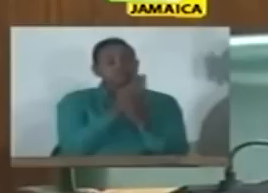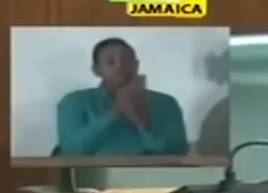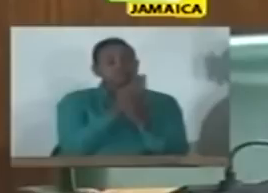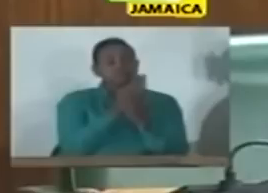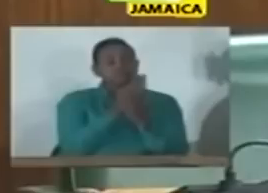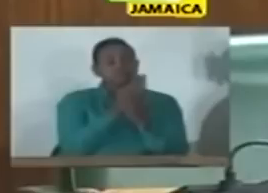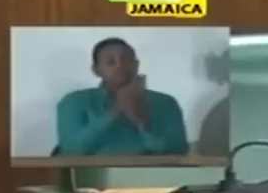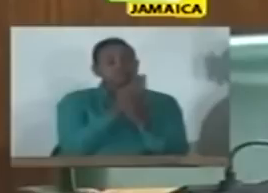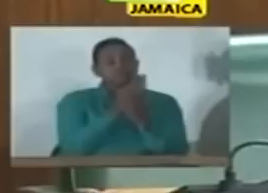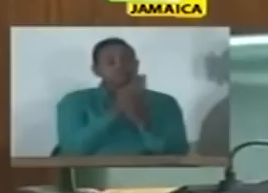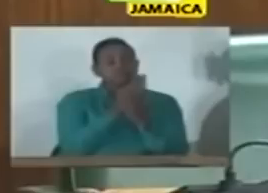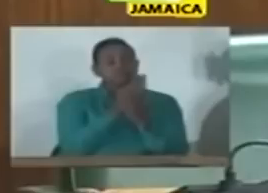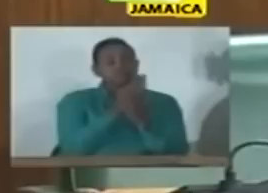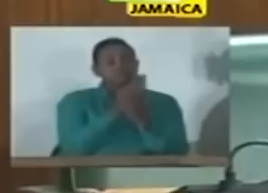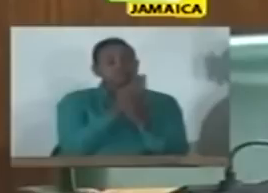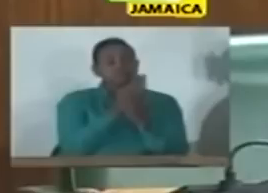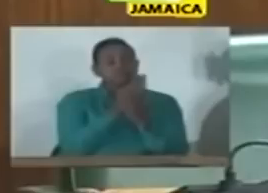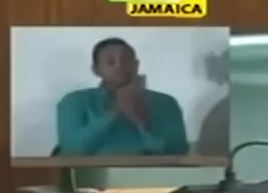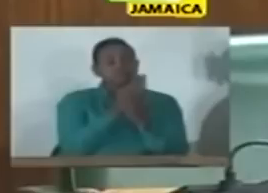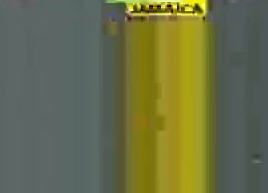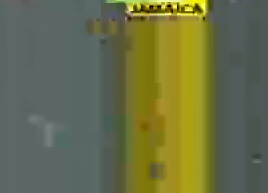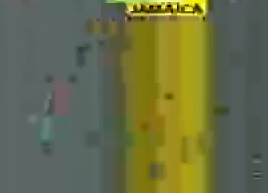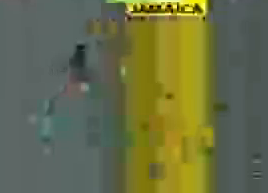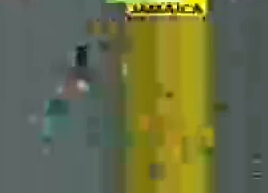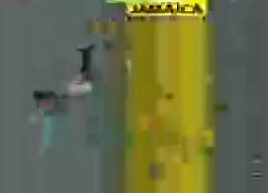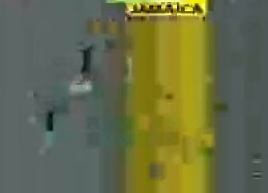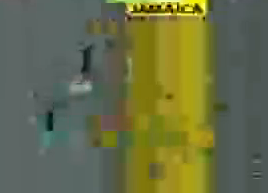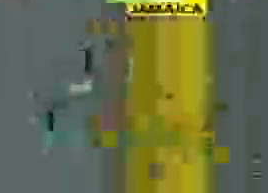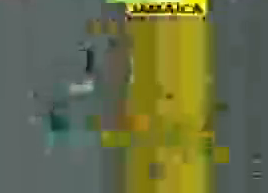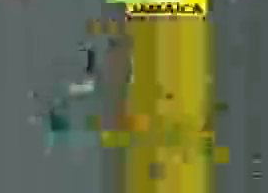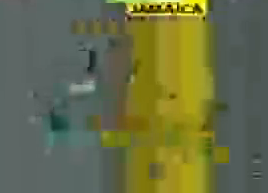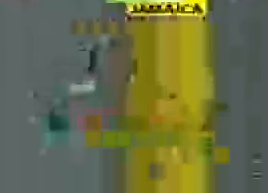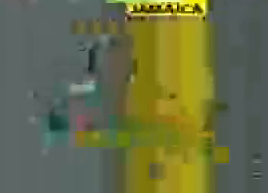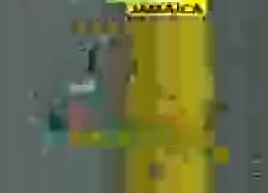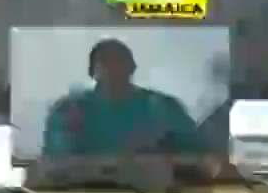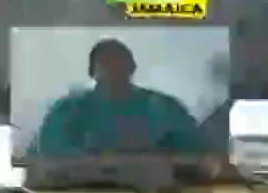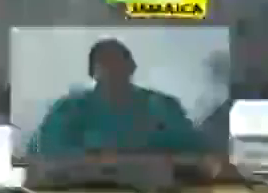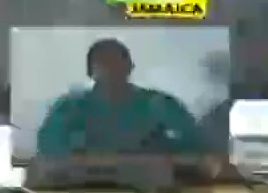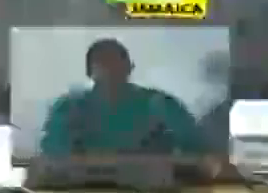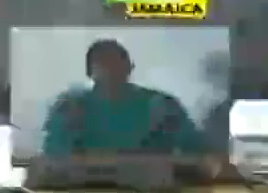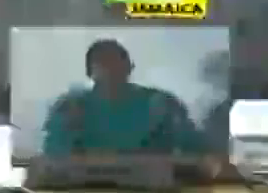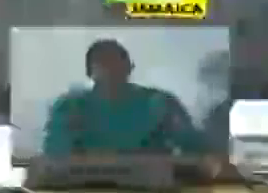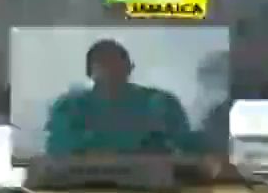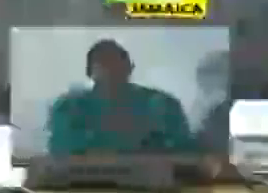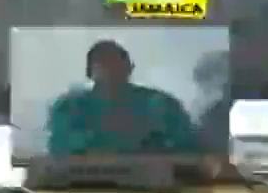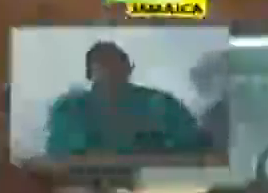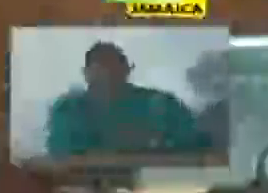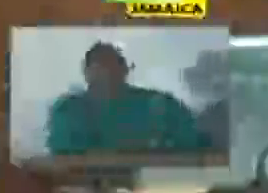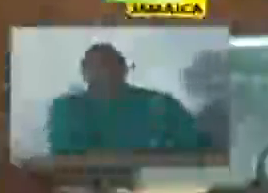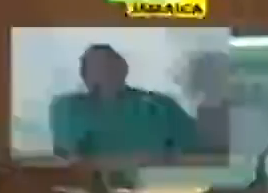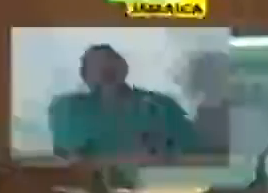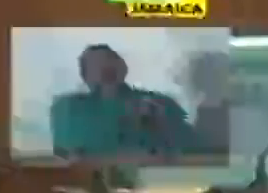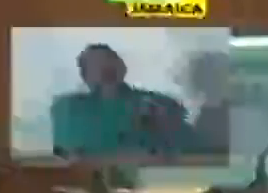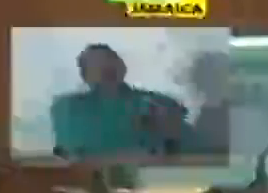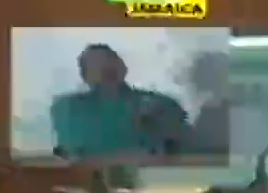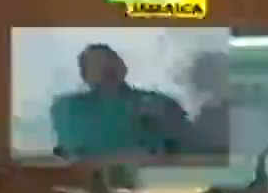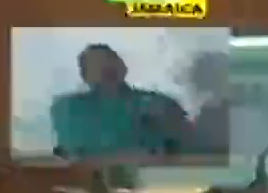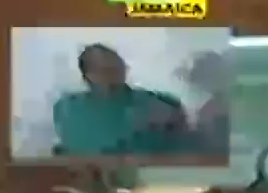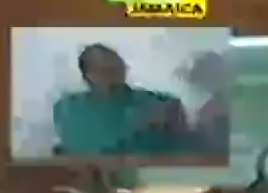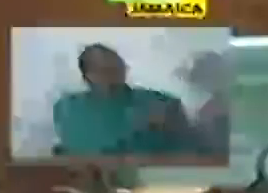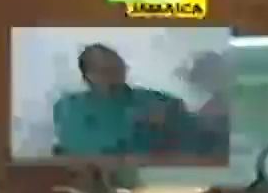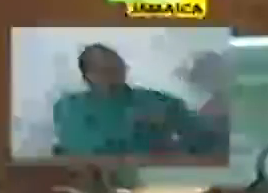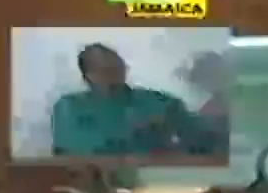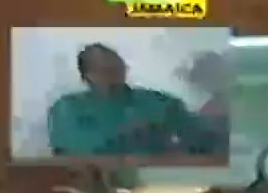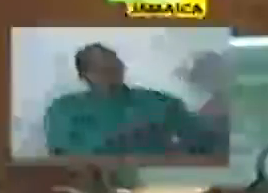does the government of Jamaica intend to take as between the